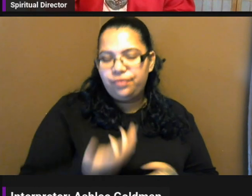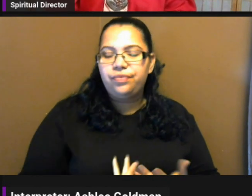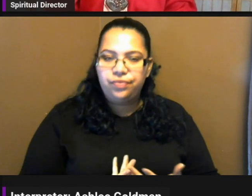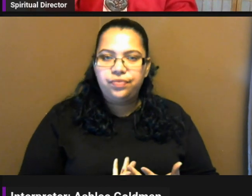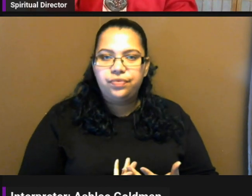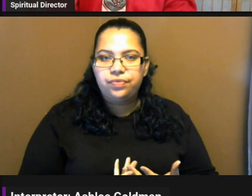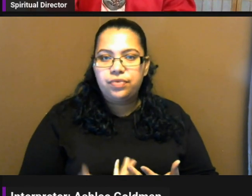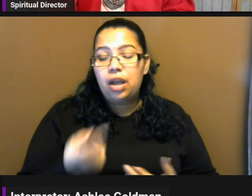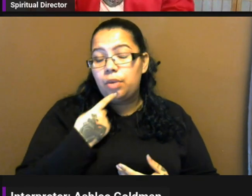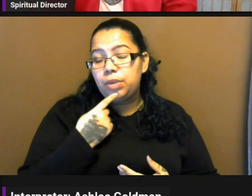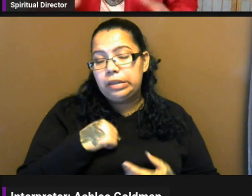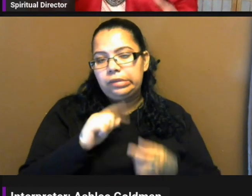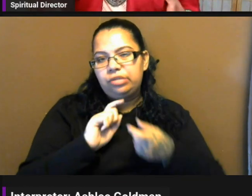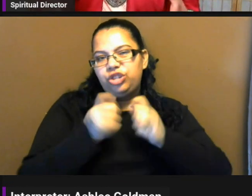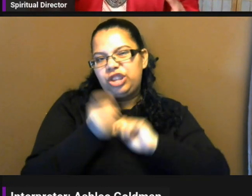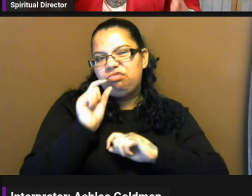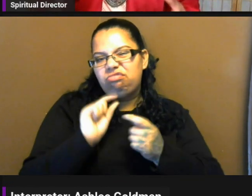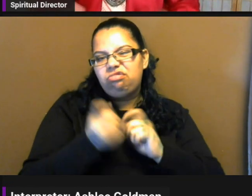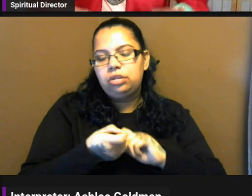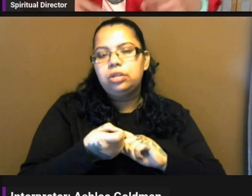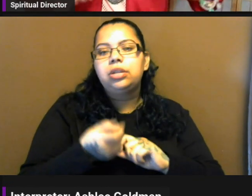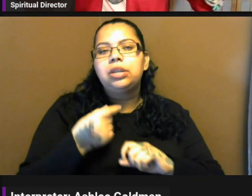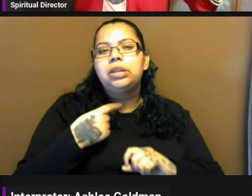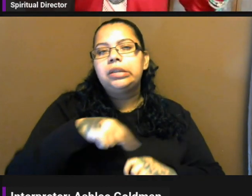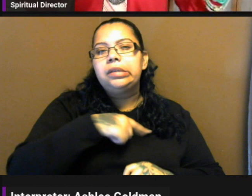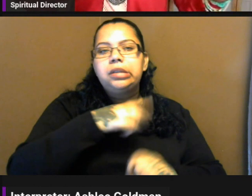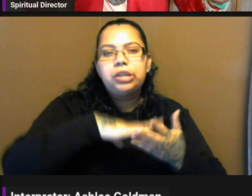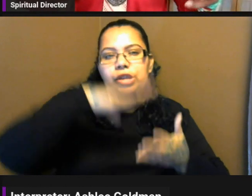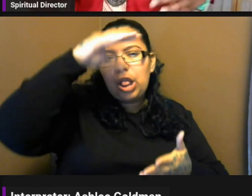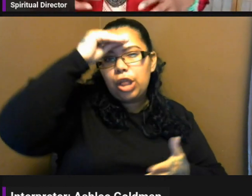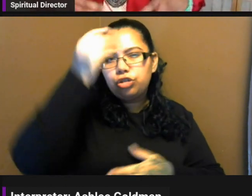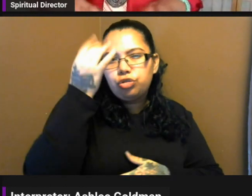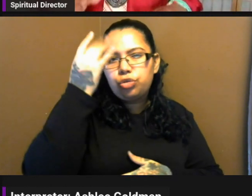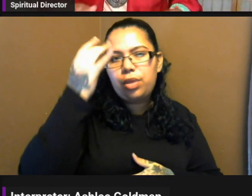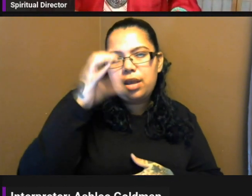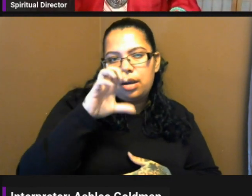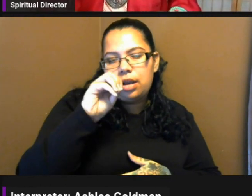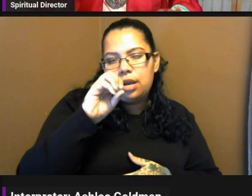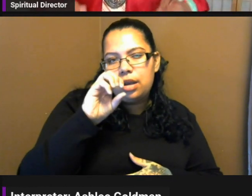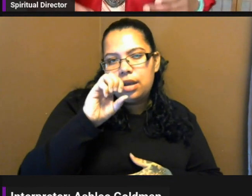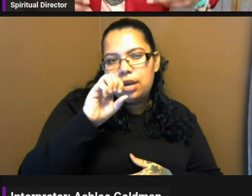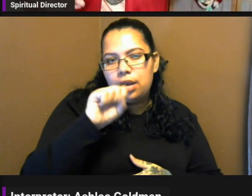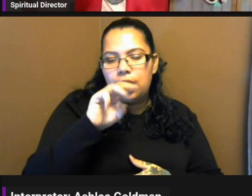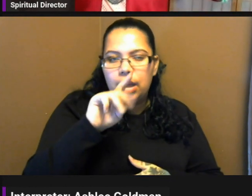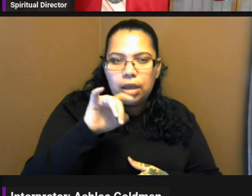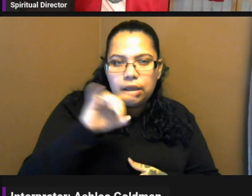And I would say, let's remix that and say, let us learn to think cosmically about ourselves, to think